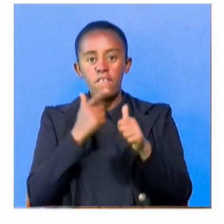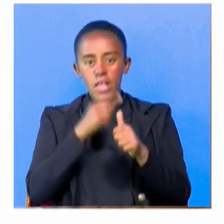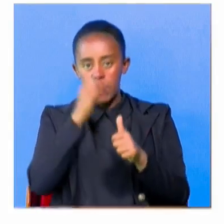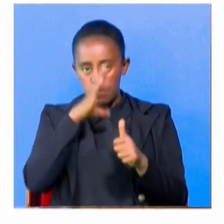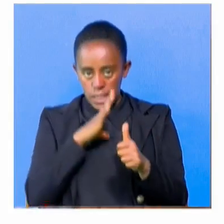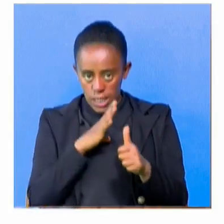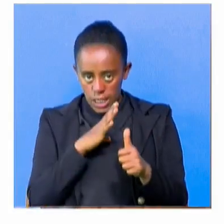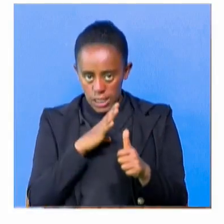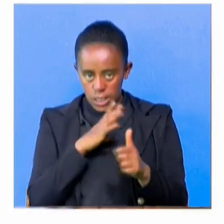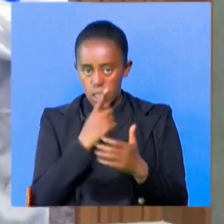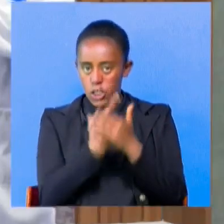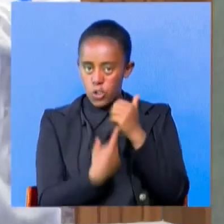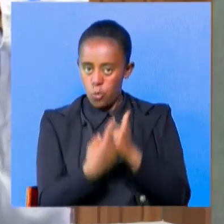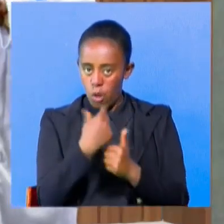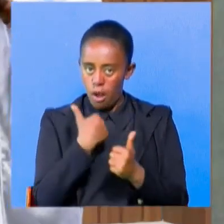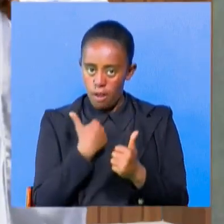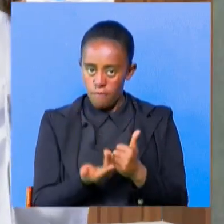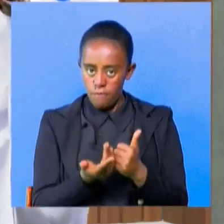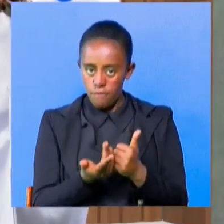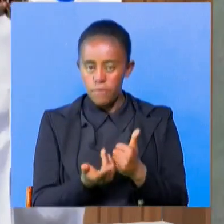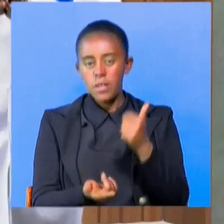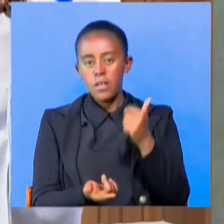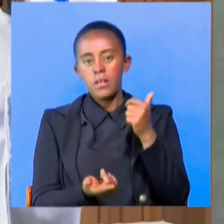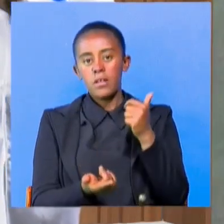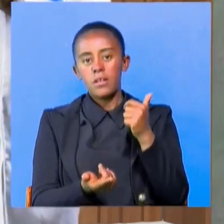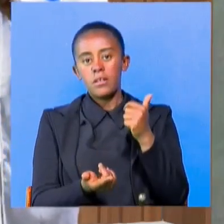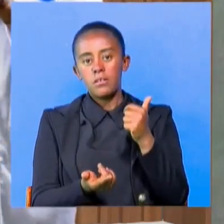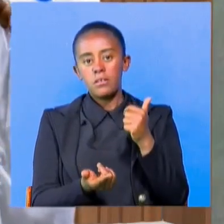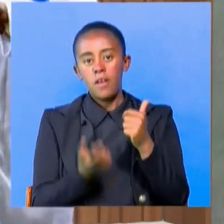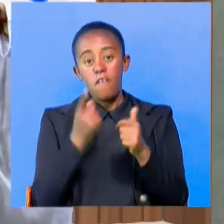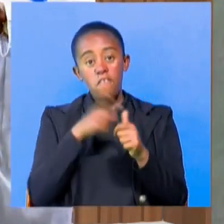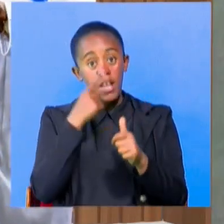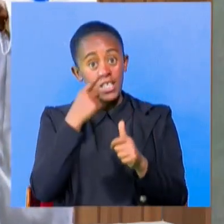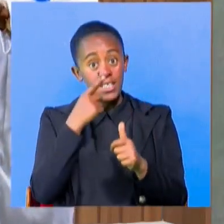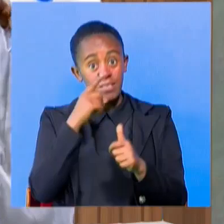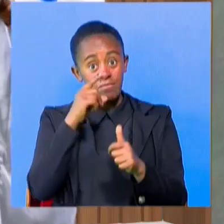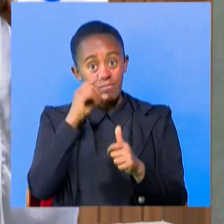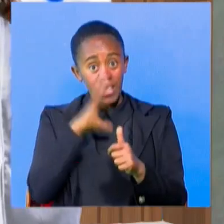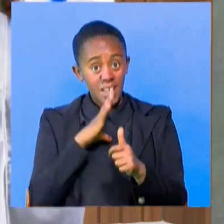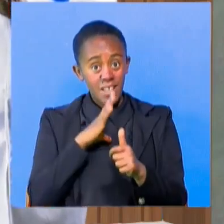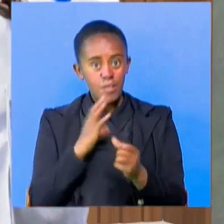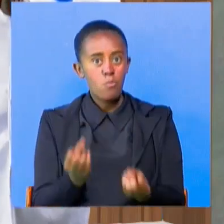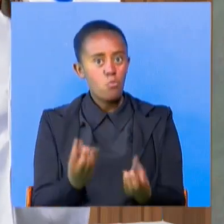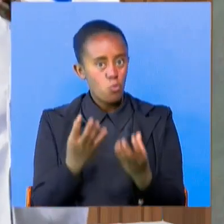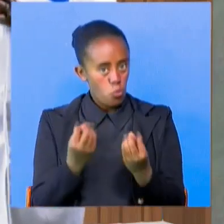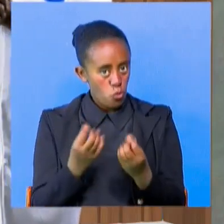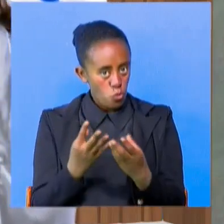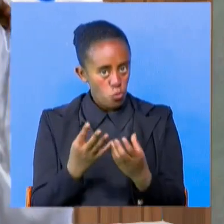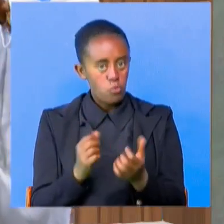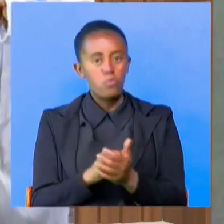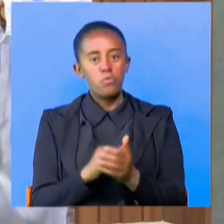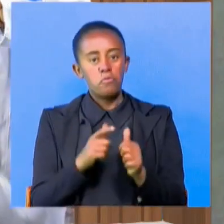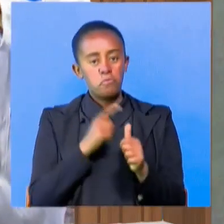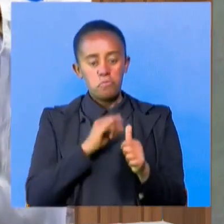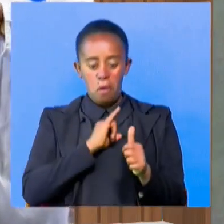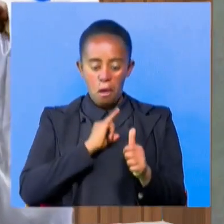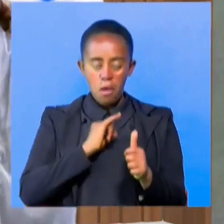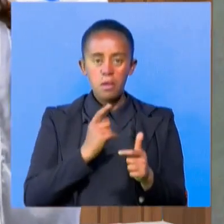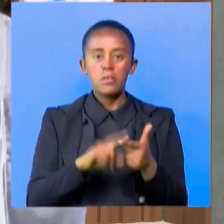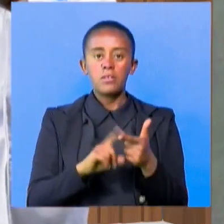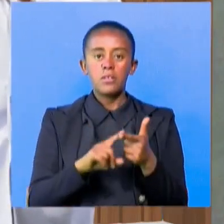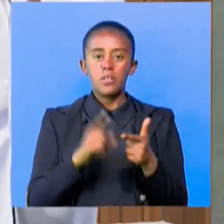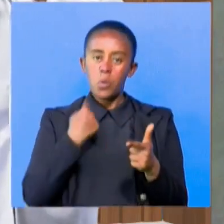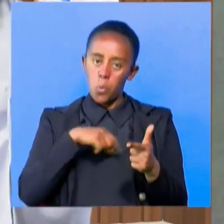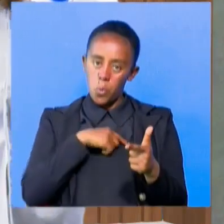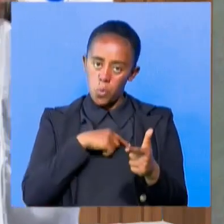person singular, first person plural, that is first person singular I, we,